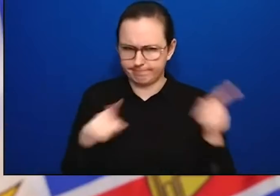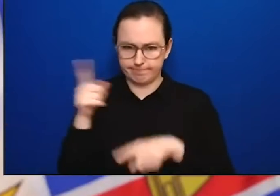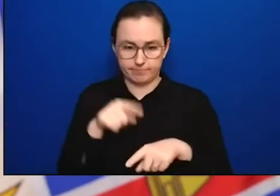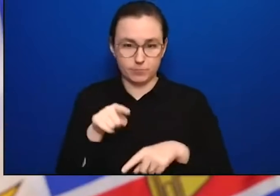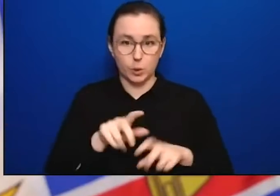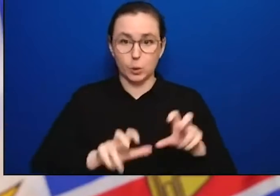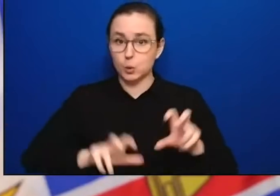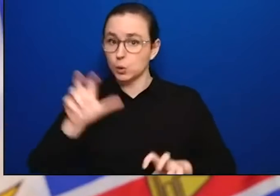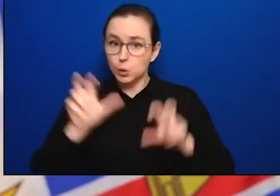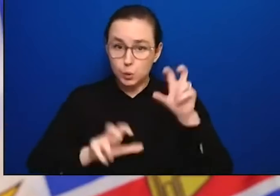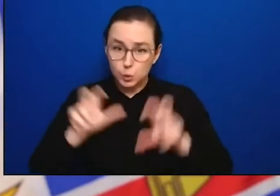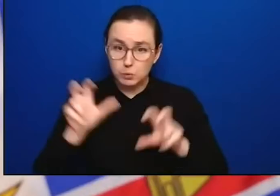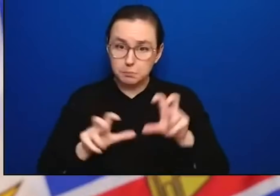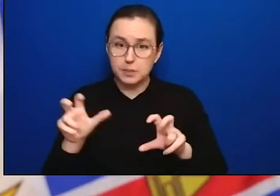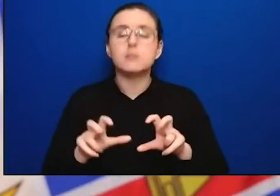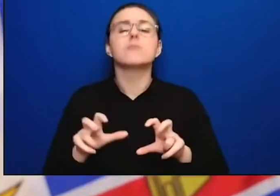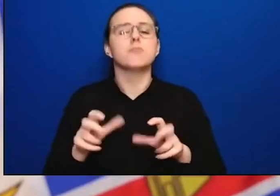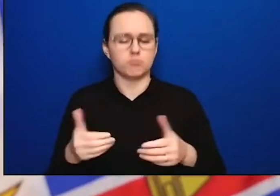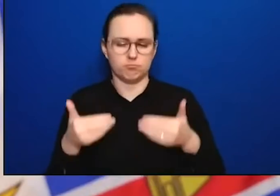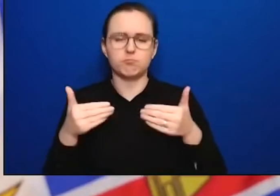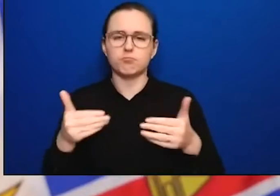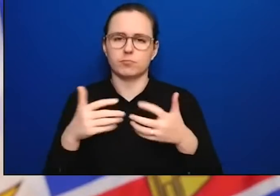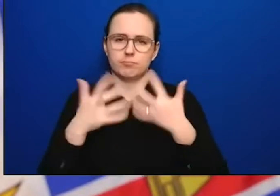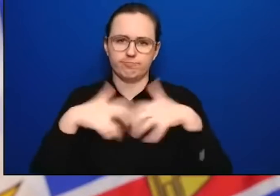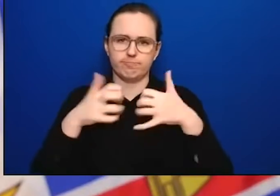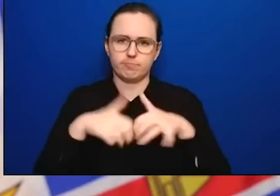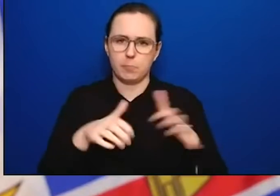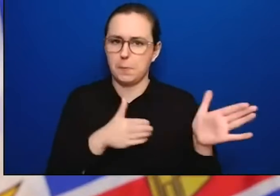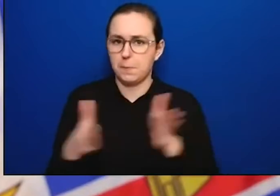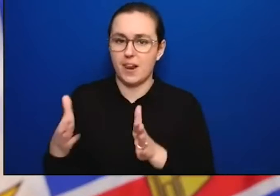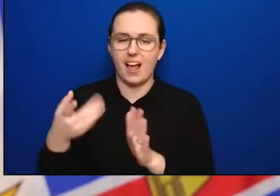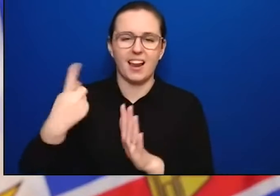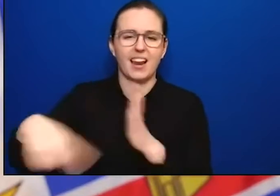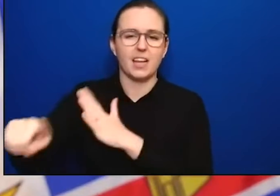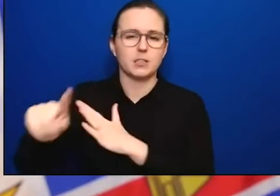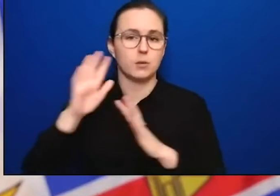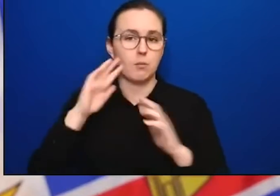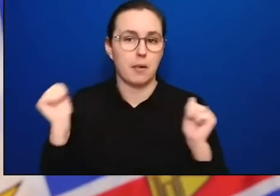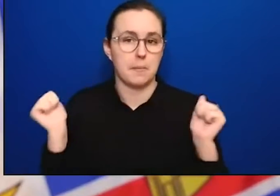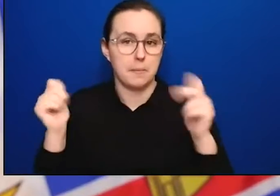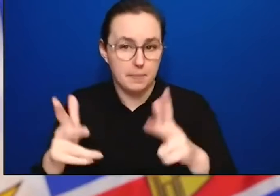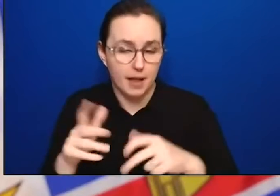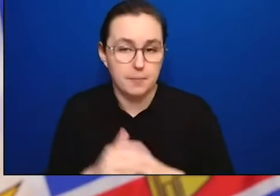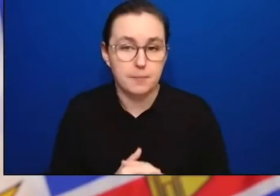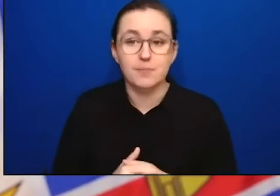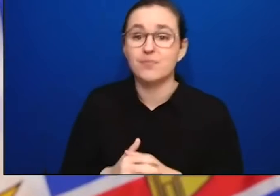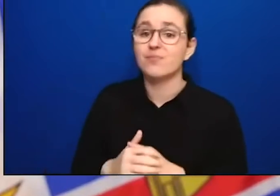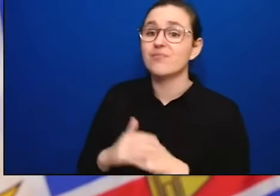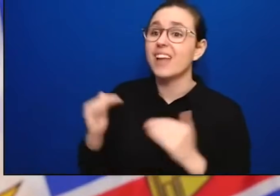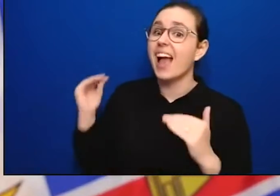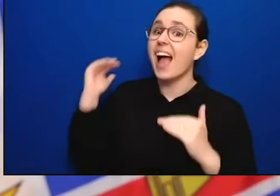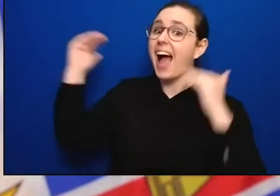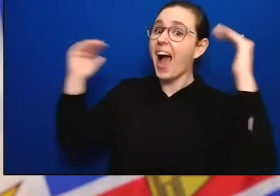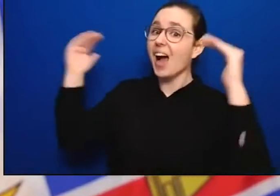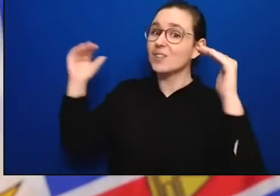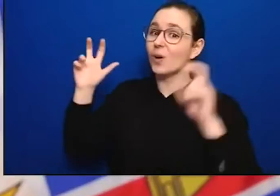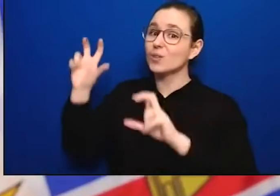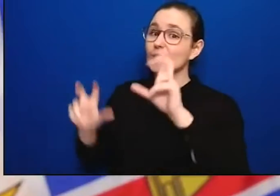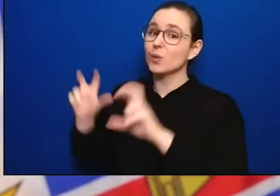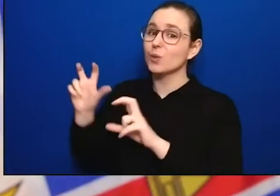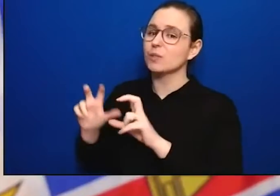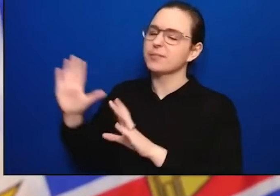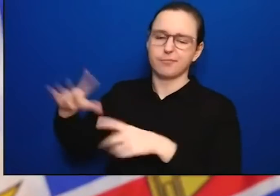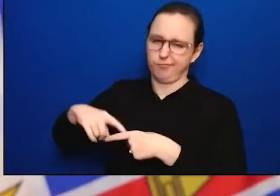way. So that means tournament organizers, you can start planning in anticipation of this change for next week. Right